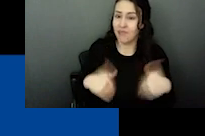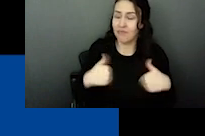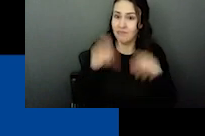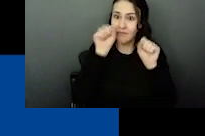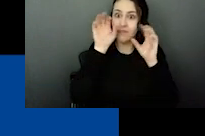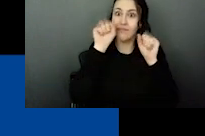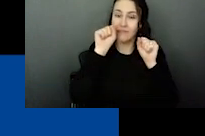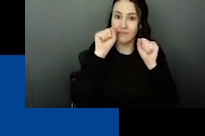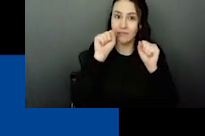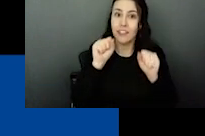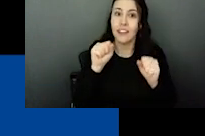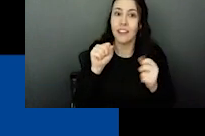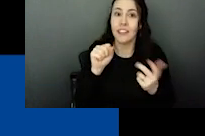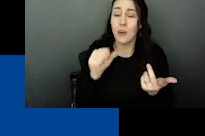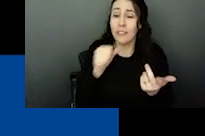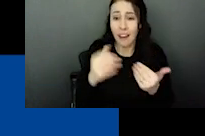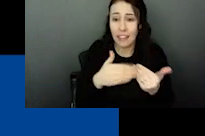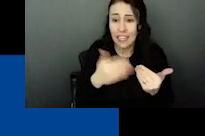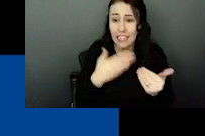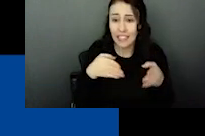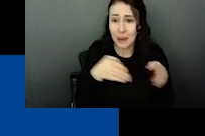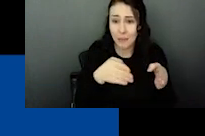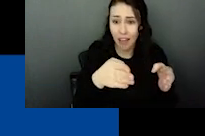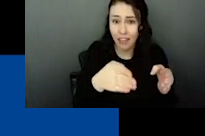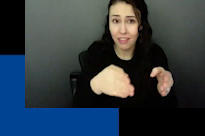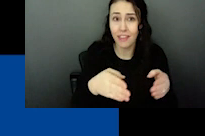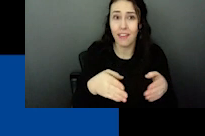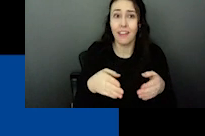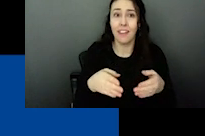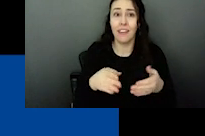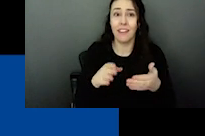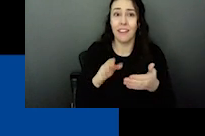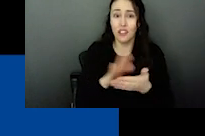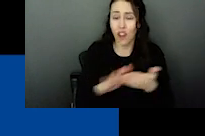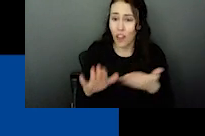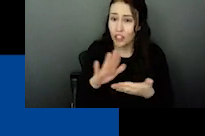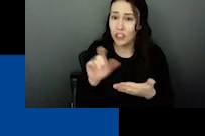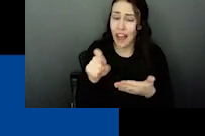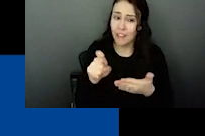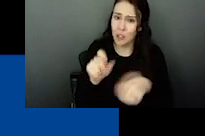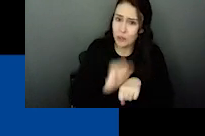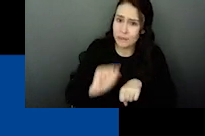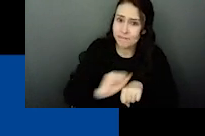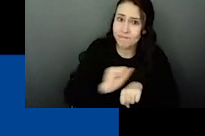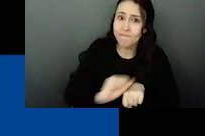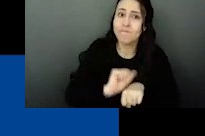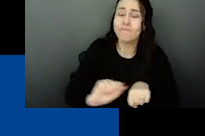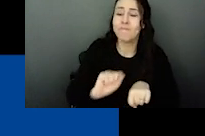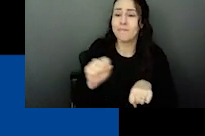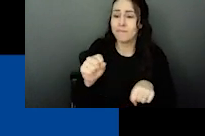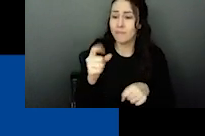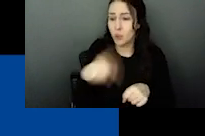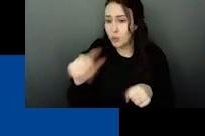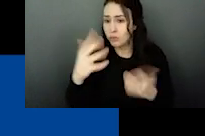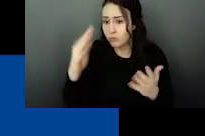have. It's not an easy path. Colleges have to put in a lot of work. And some of you know that firsthand because you're part of those committees on your campus and doing some of